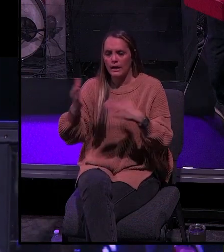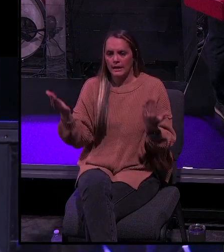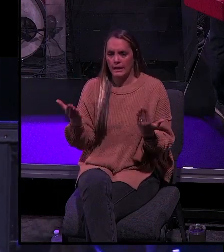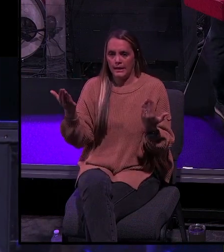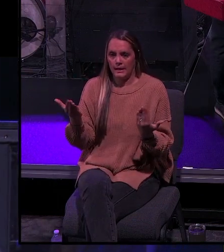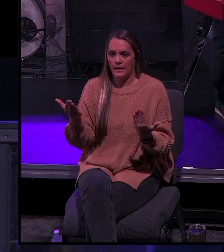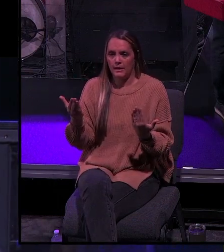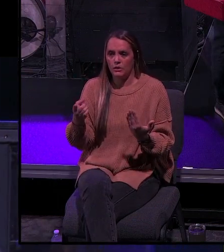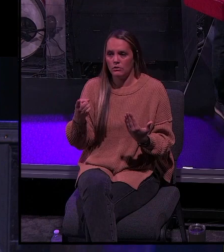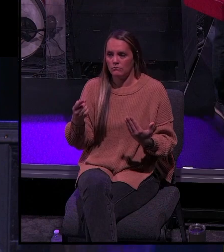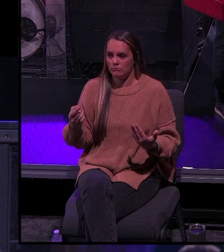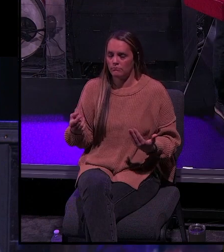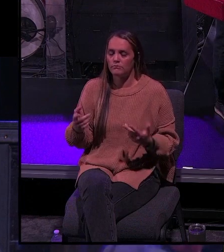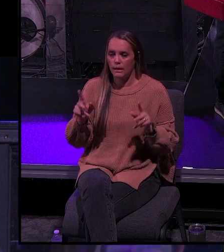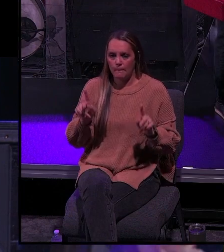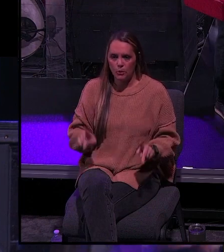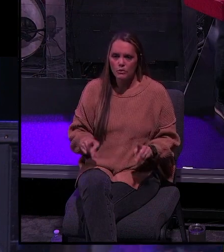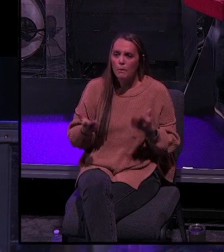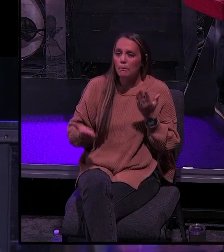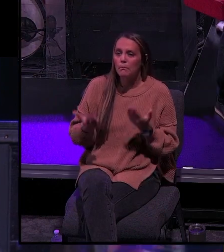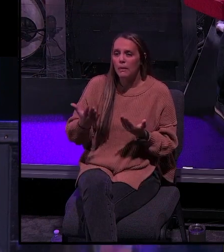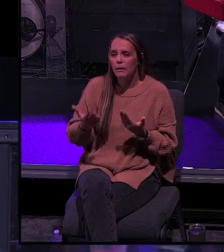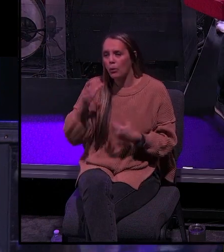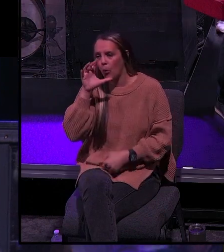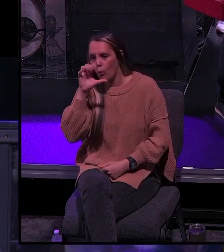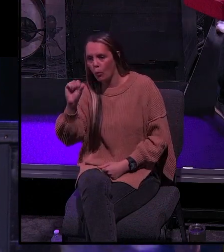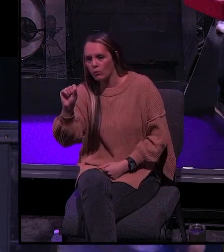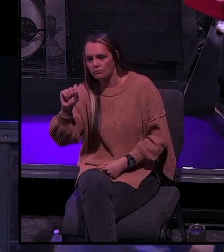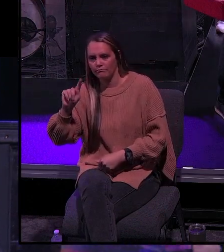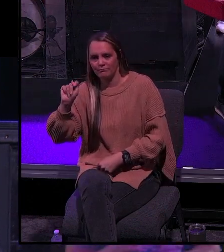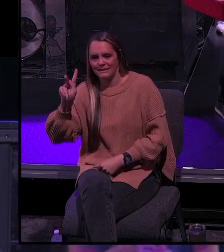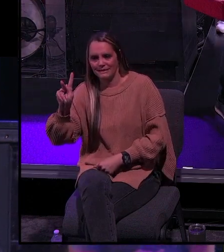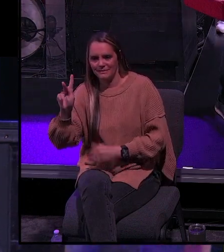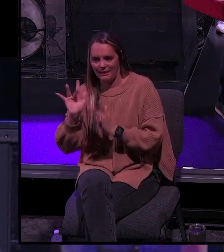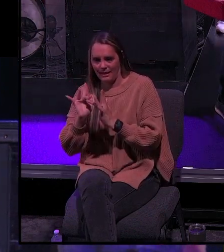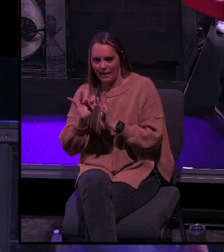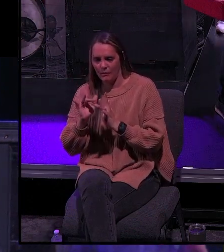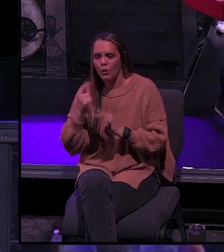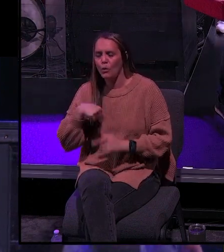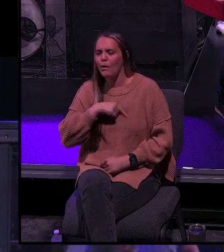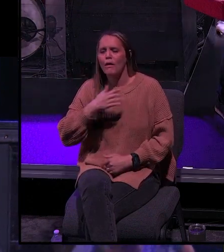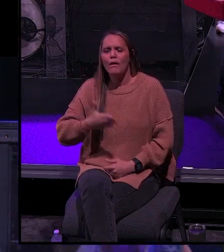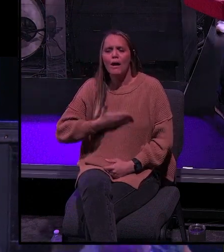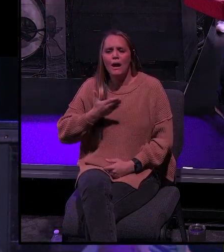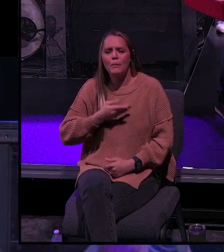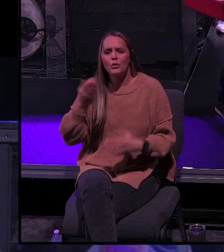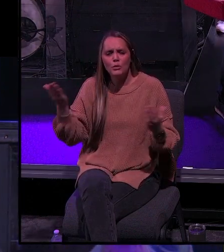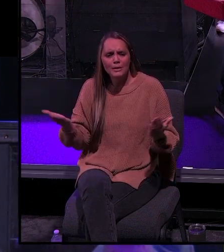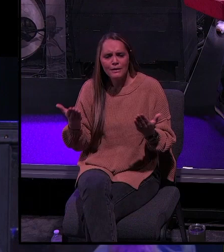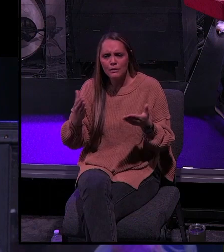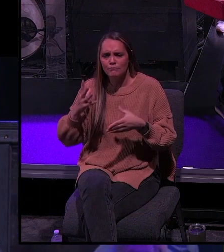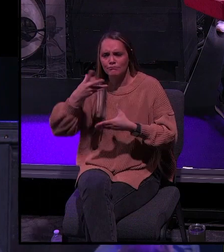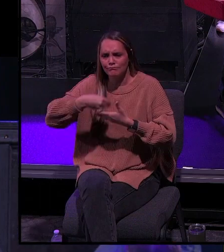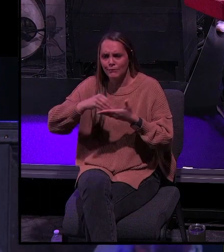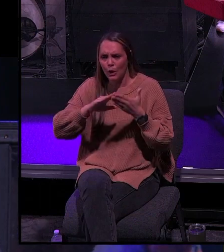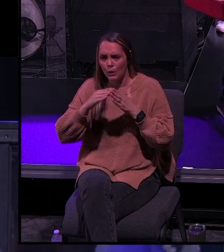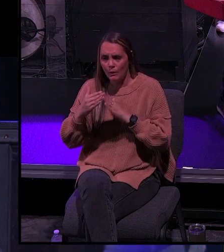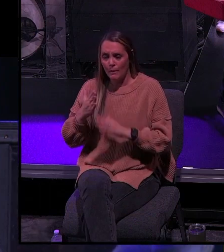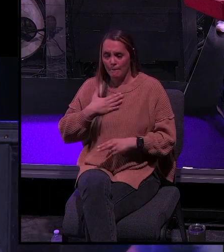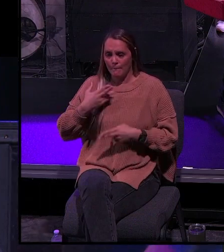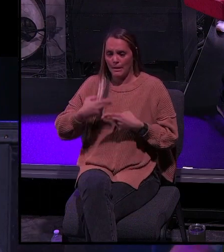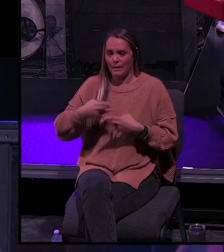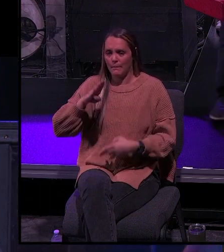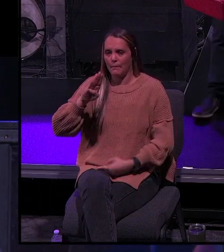are in person here or you happen to be joining us online. Man, we're just so glad that you are part of the community here. My name is Blake. I happen to